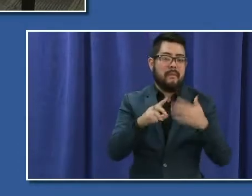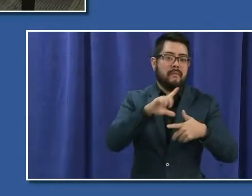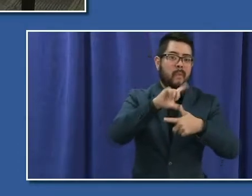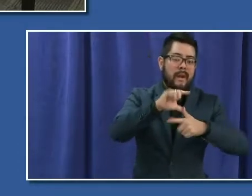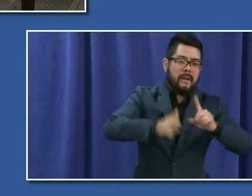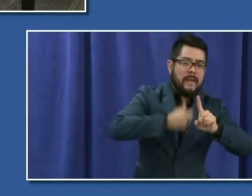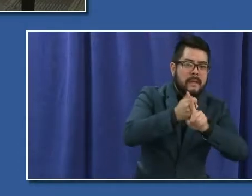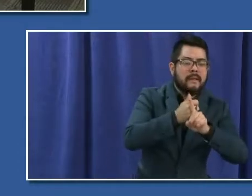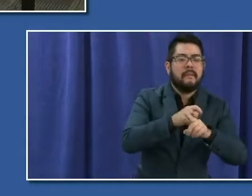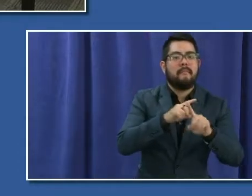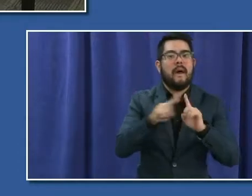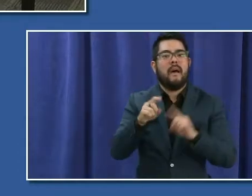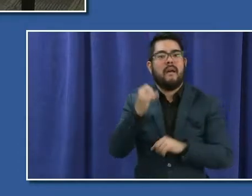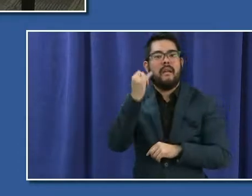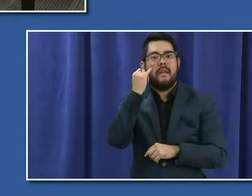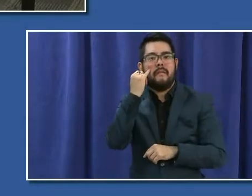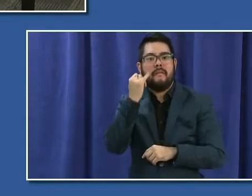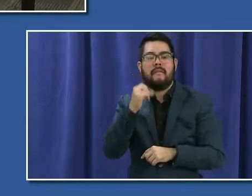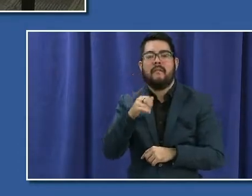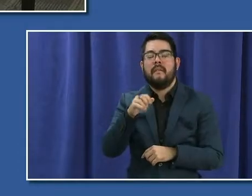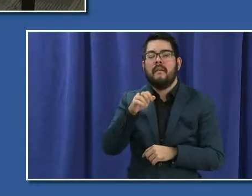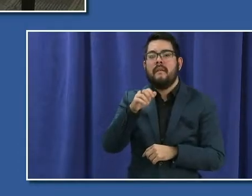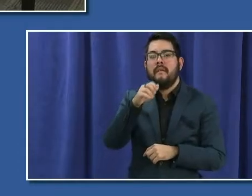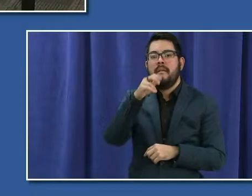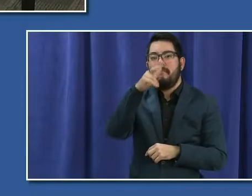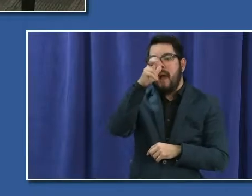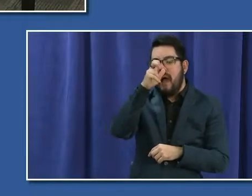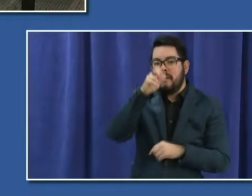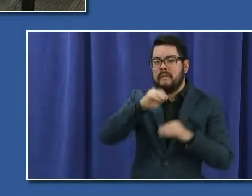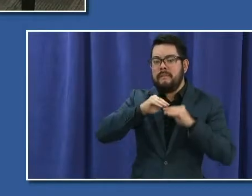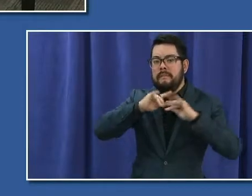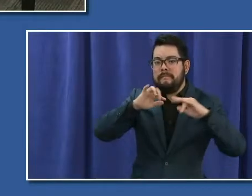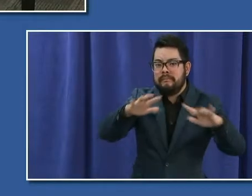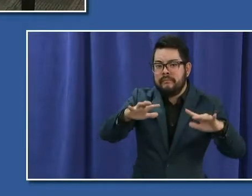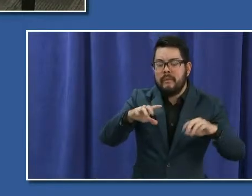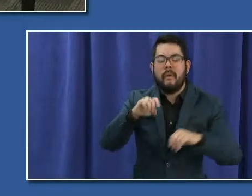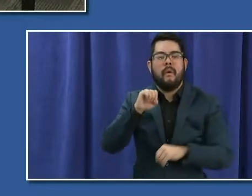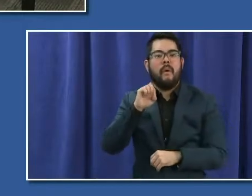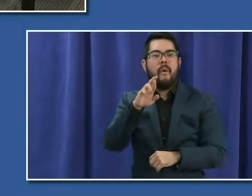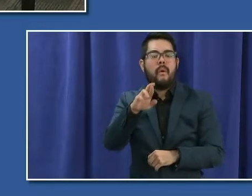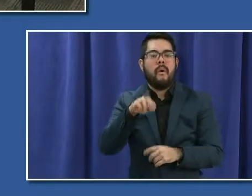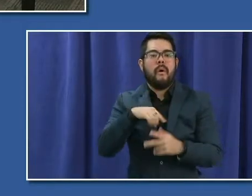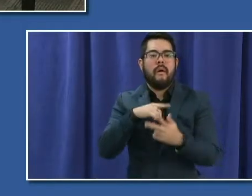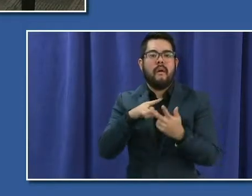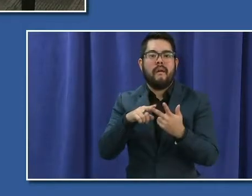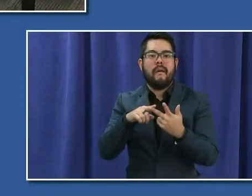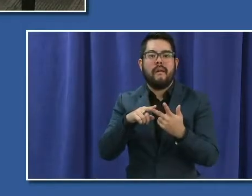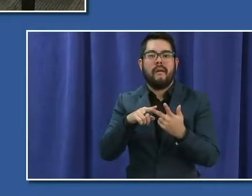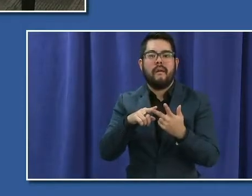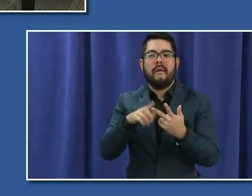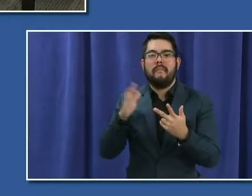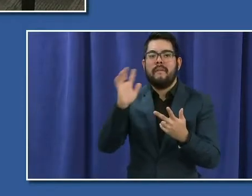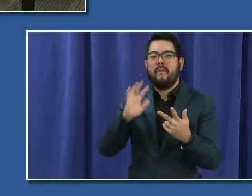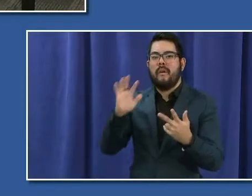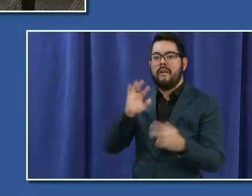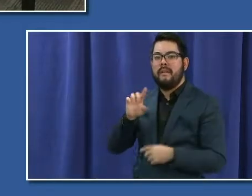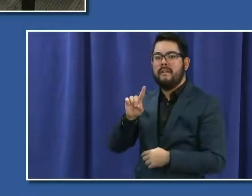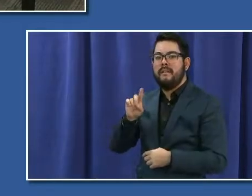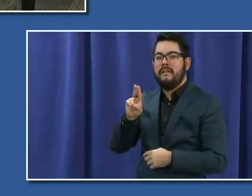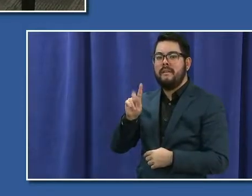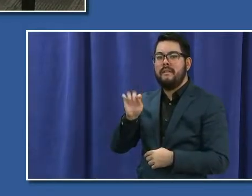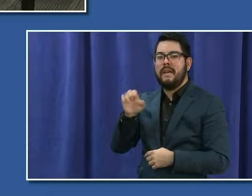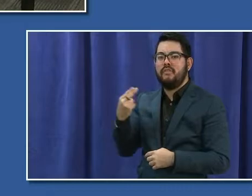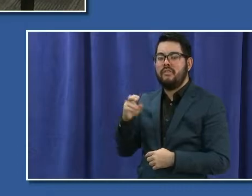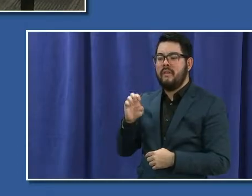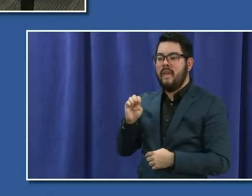been infestations of Asian ash borer, as well as other years past Dutch elm disease. So we